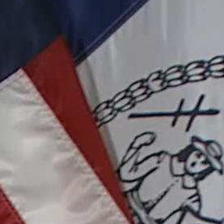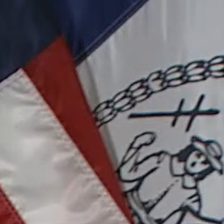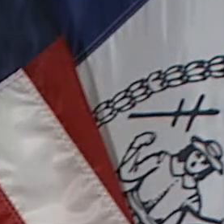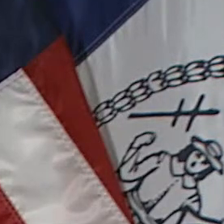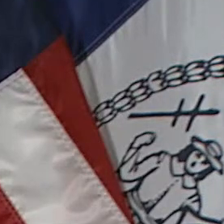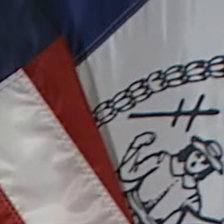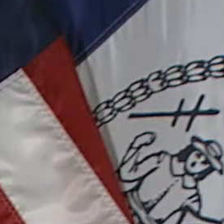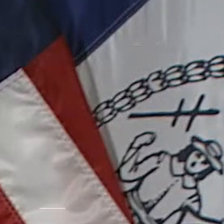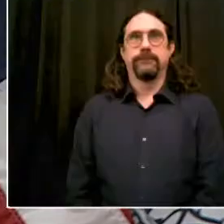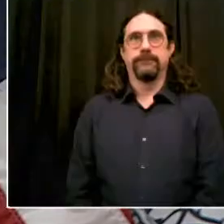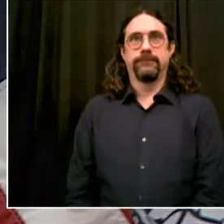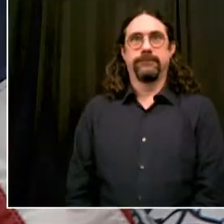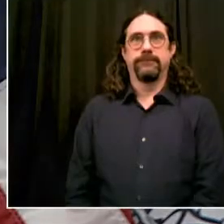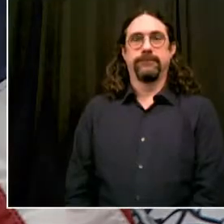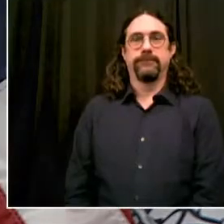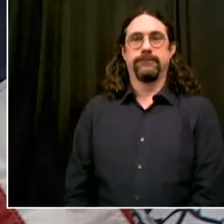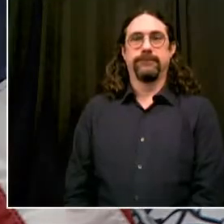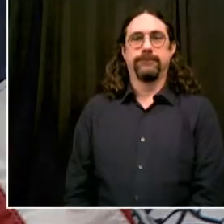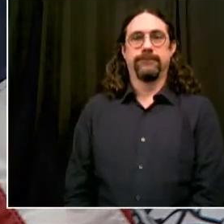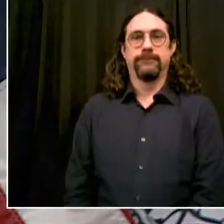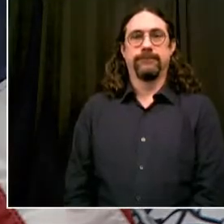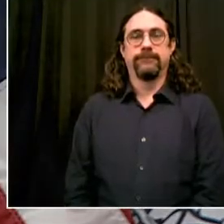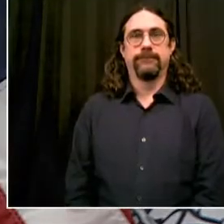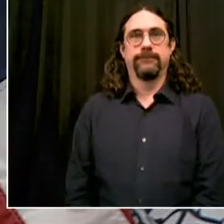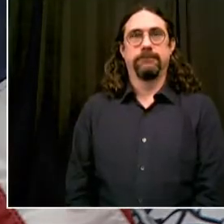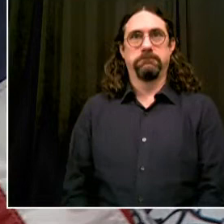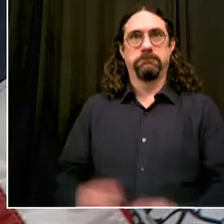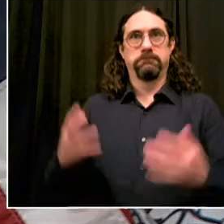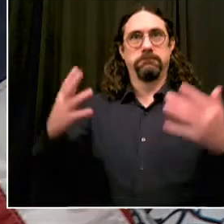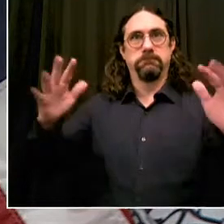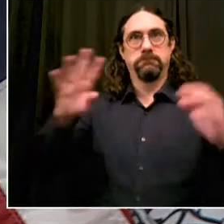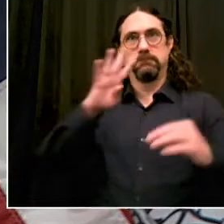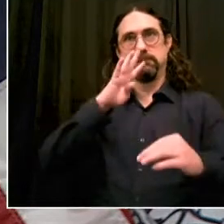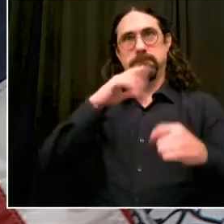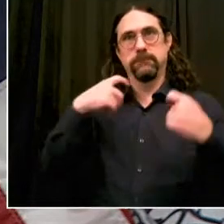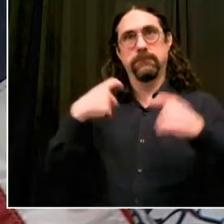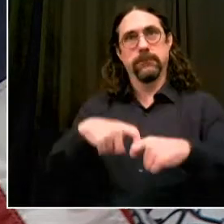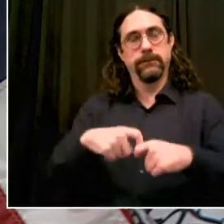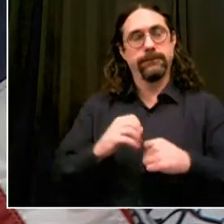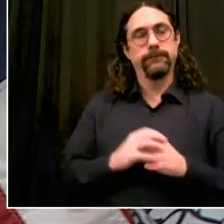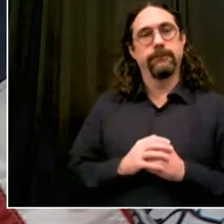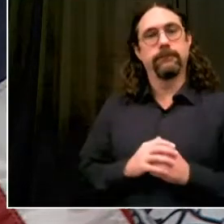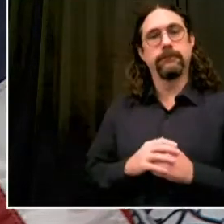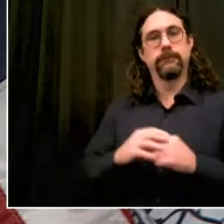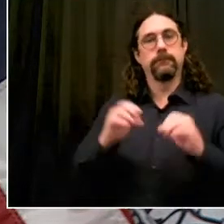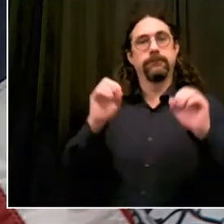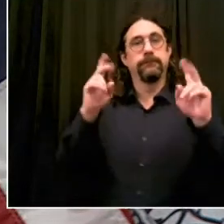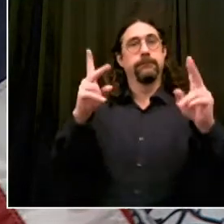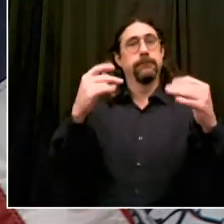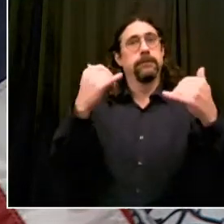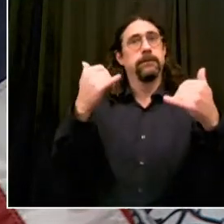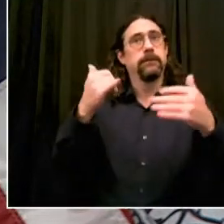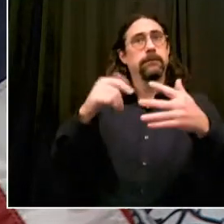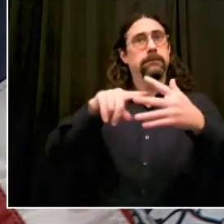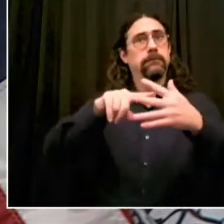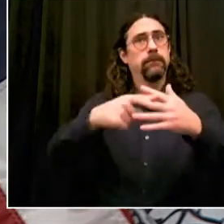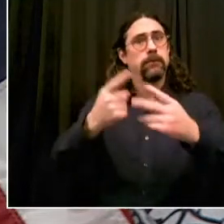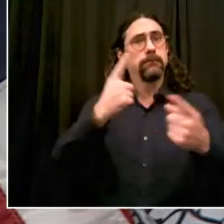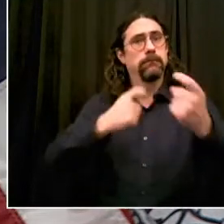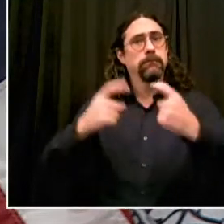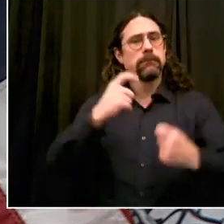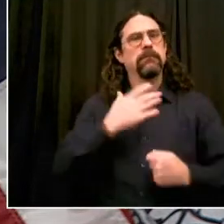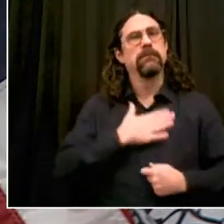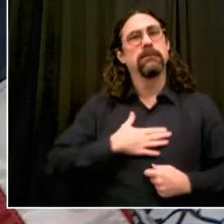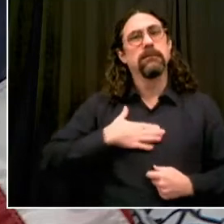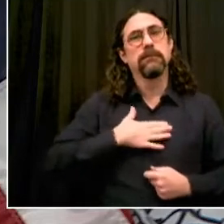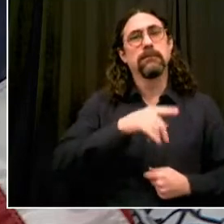merecen. With that, let's turn to our colleagues in the media. And please let me know the name and outlet of each journalist. Hi